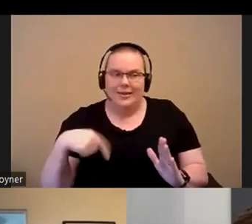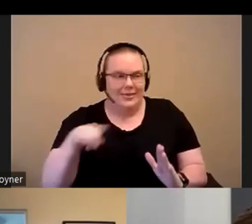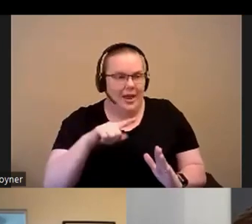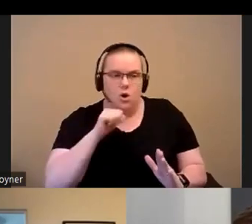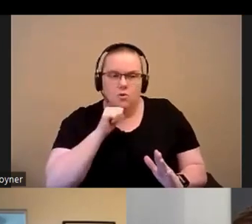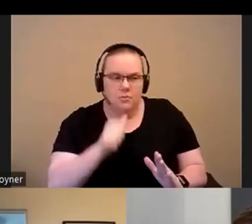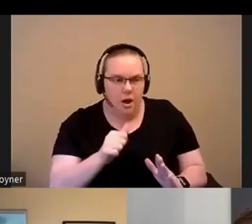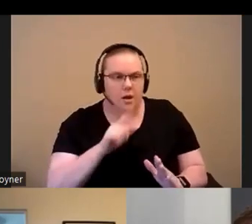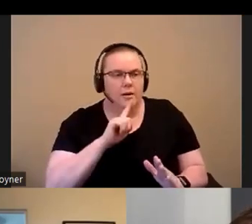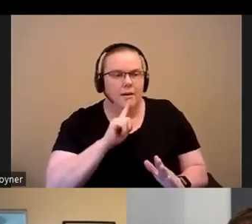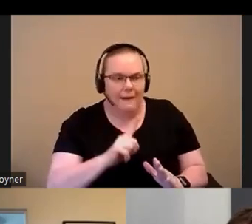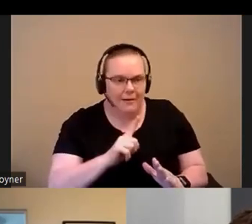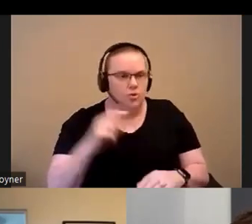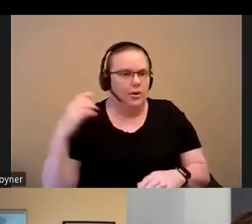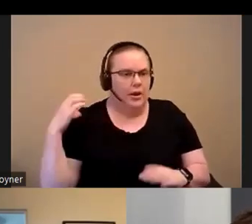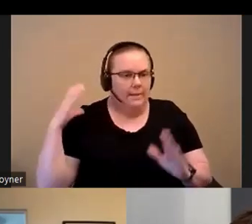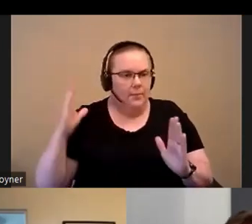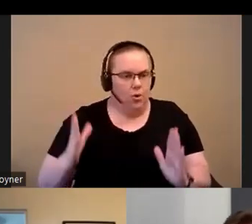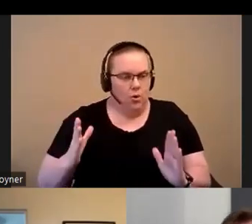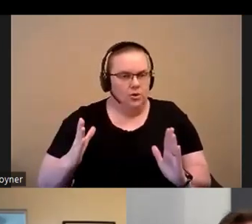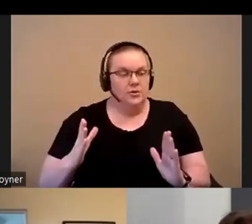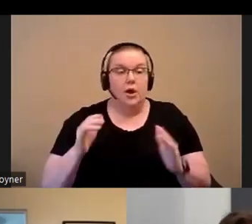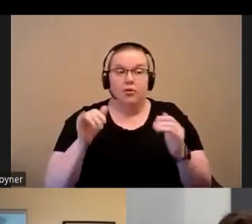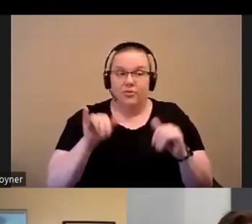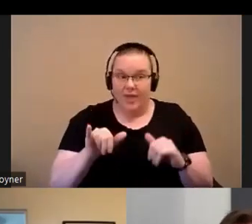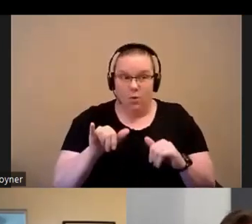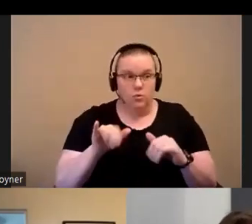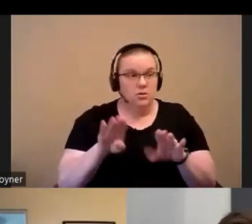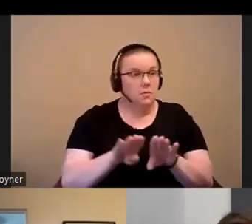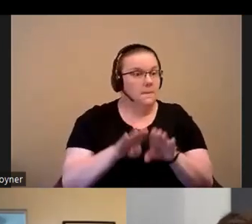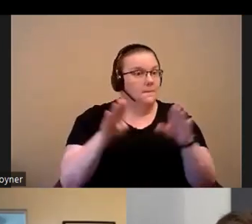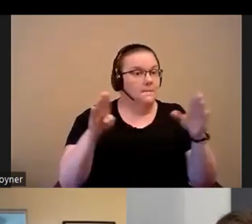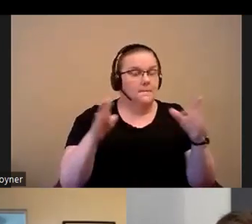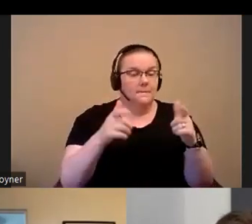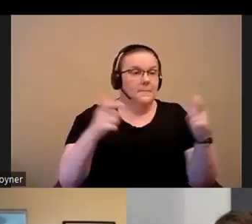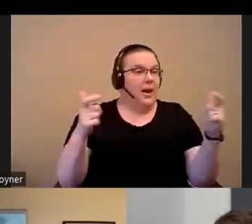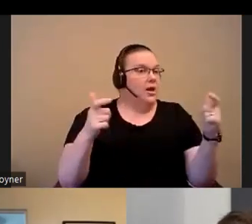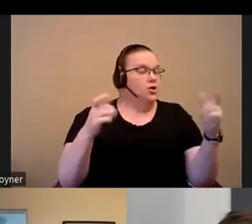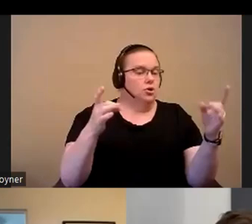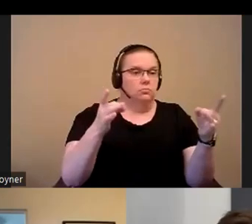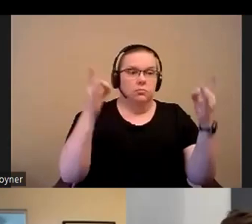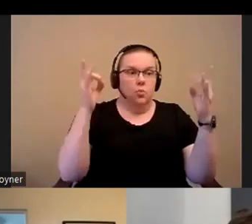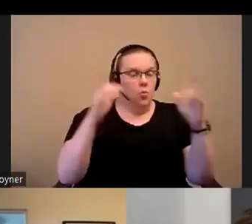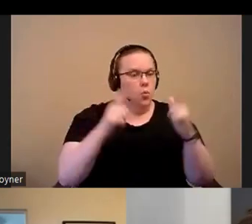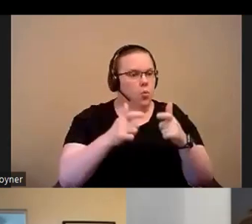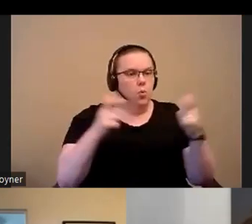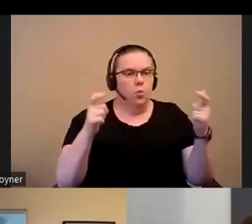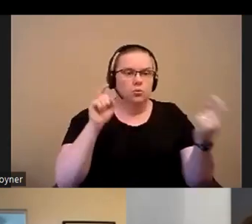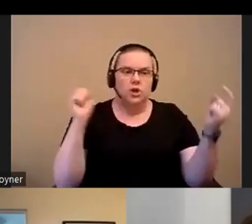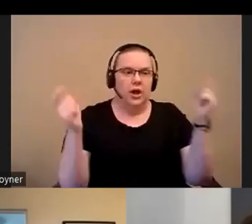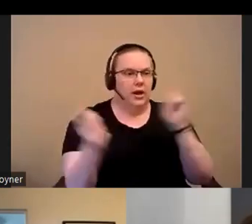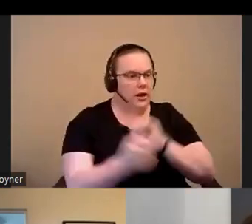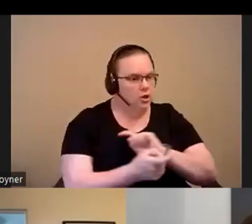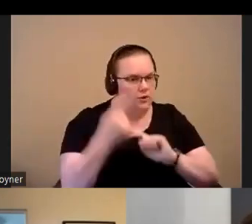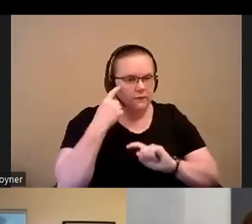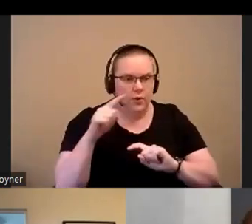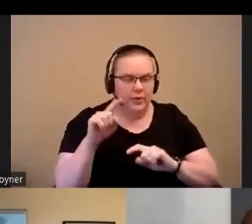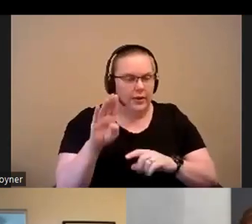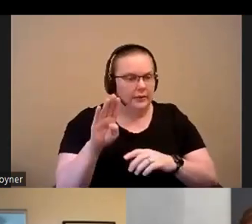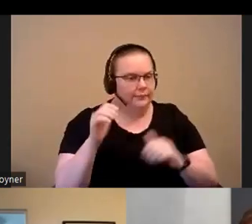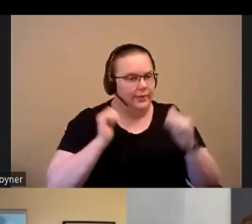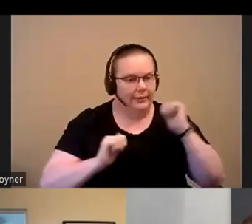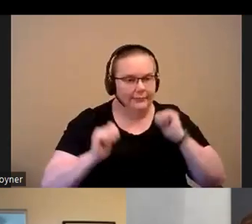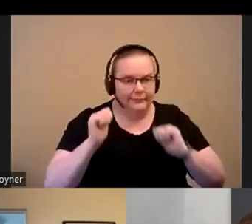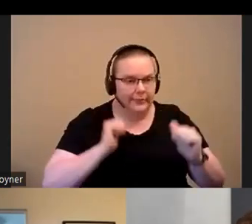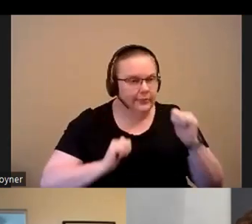employer. And this was a really major watershed because what it opens up for throughout the entertainment industry is